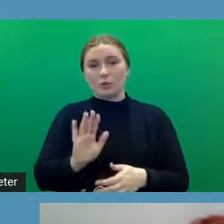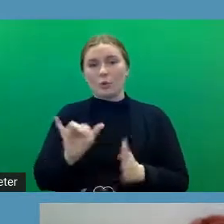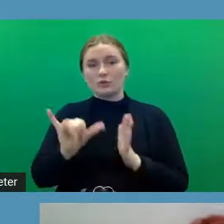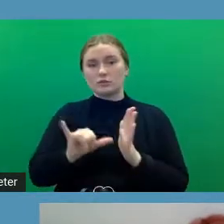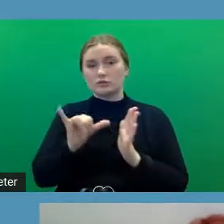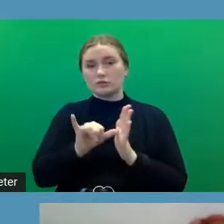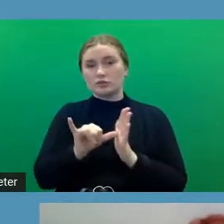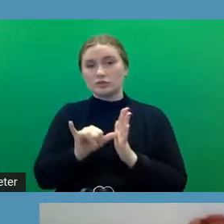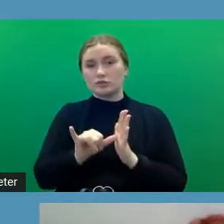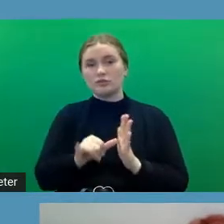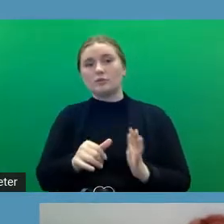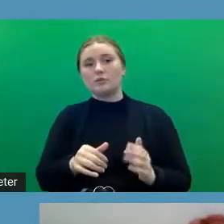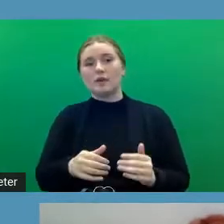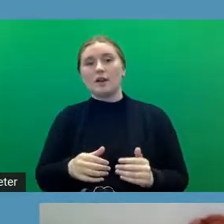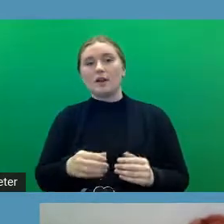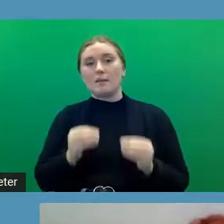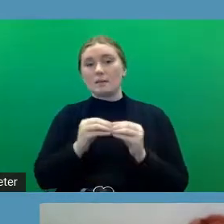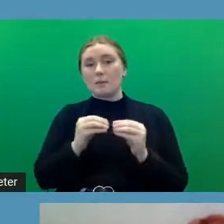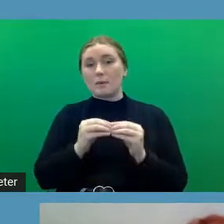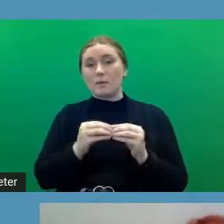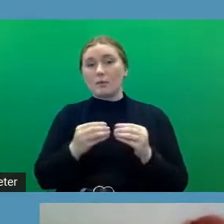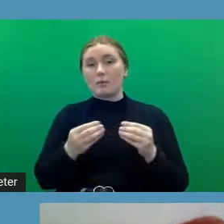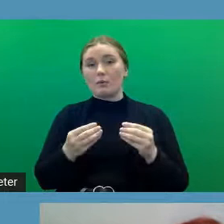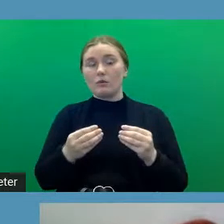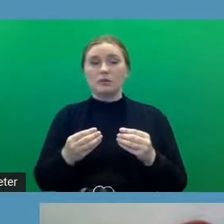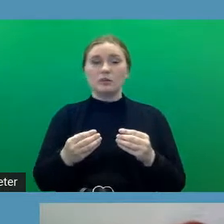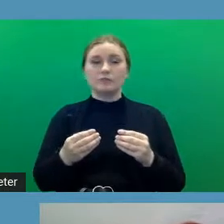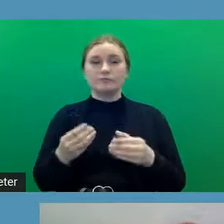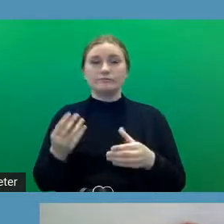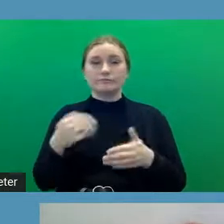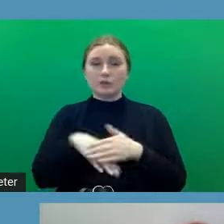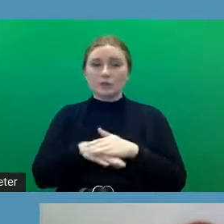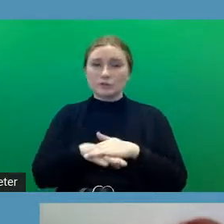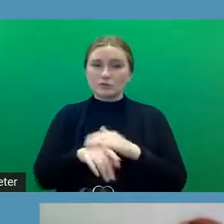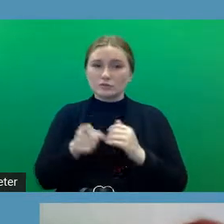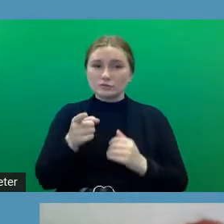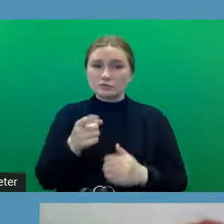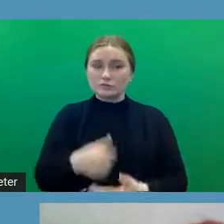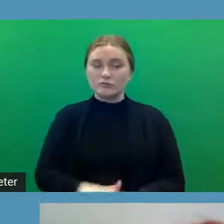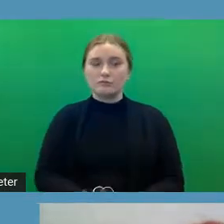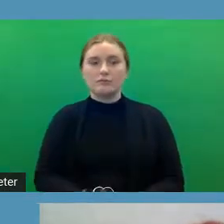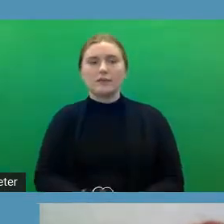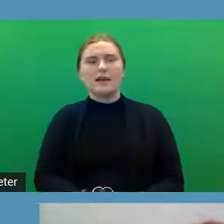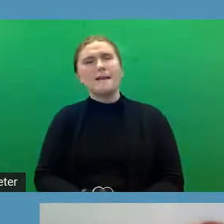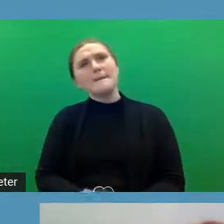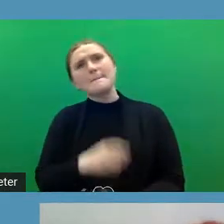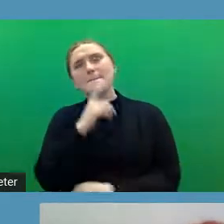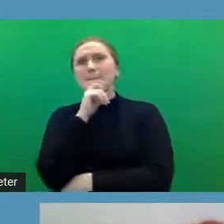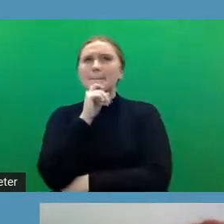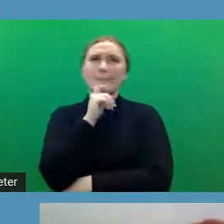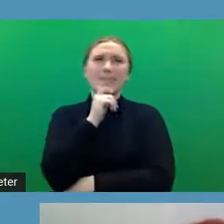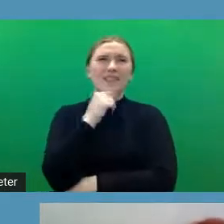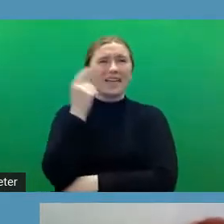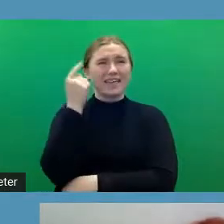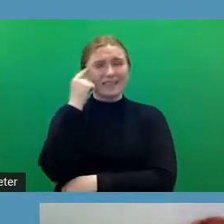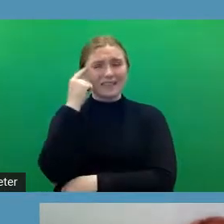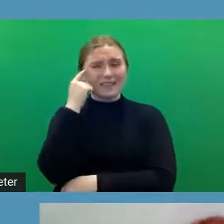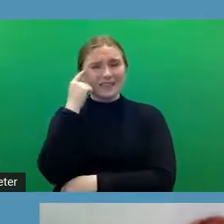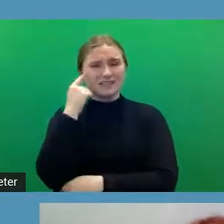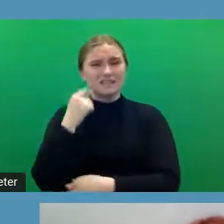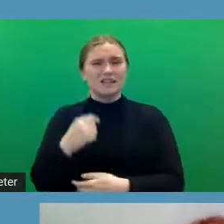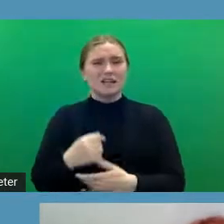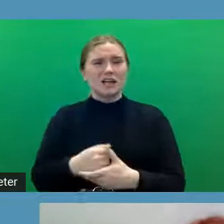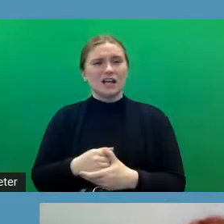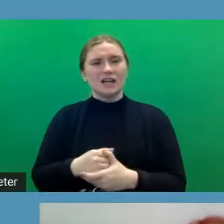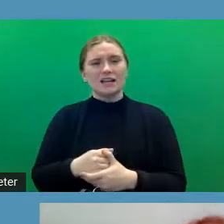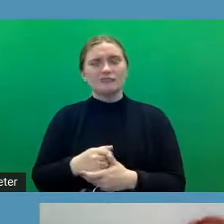more inclusive? I think it regenerates the ID. That's a